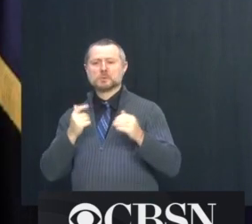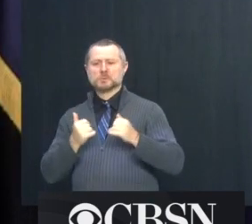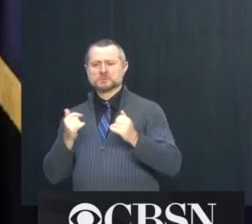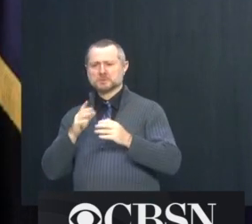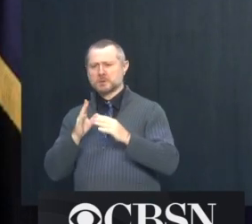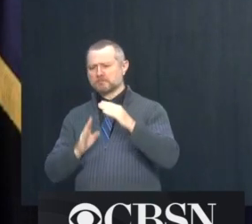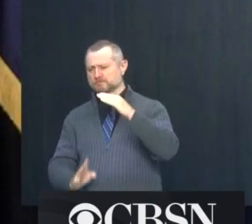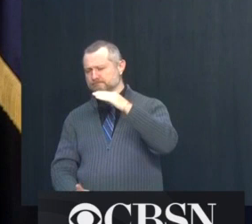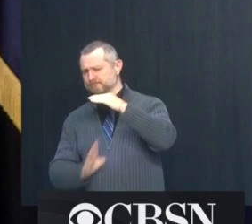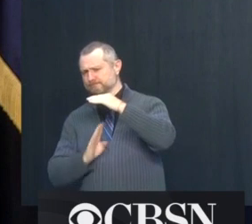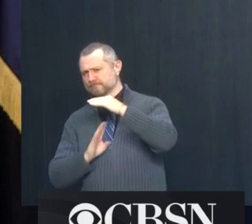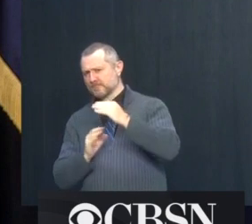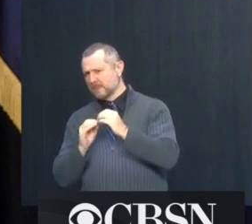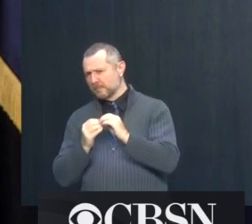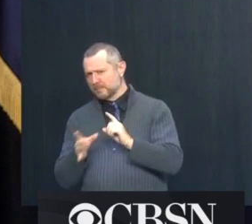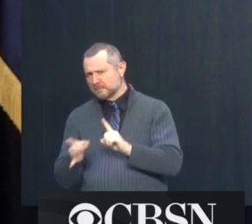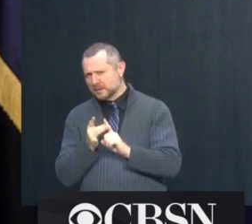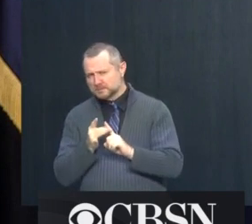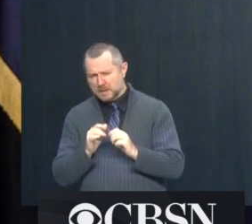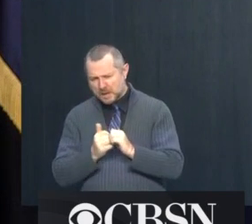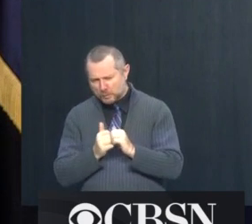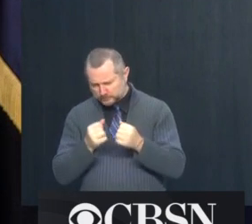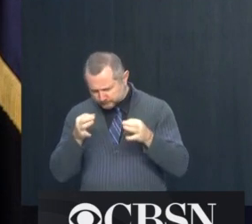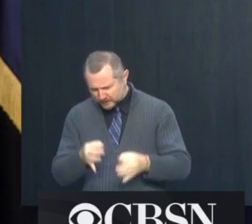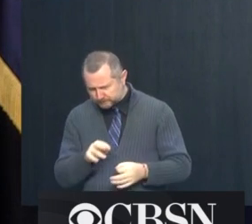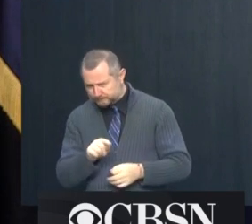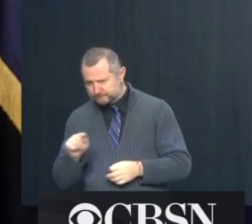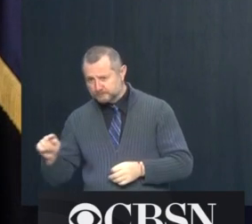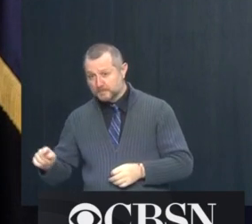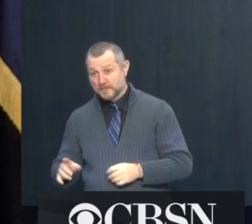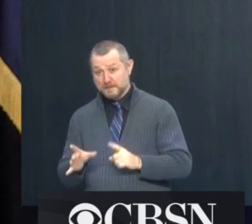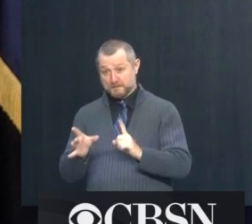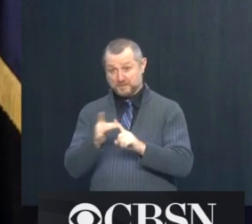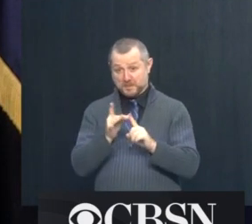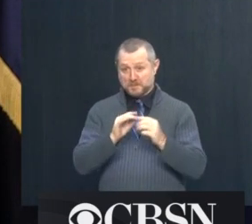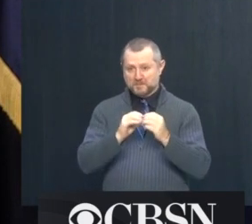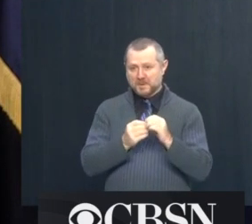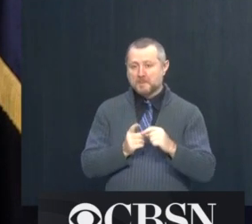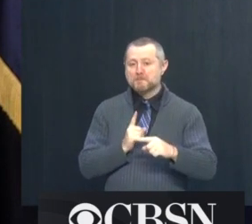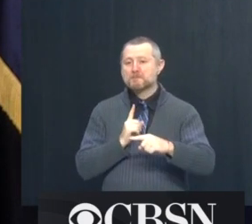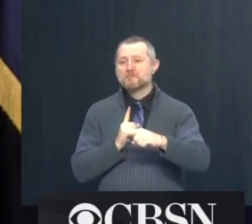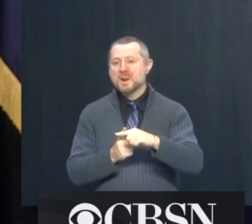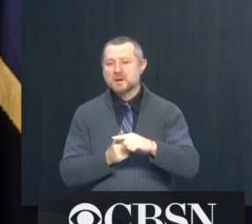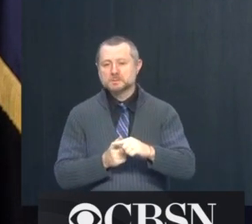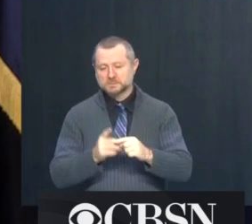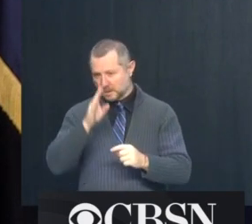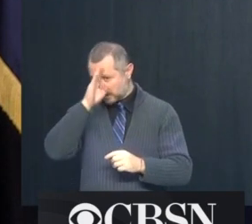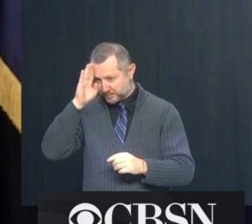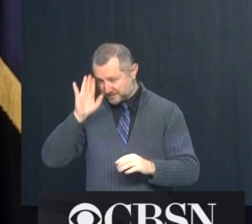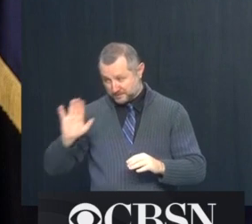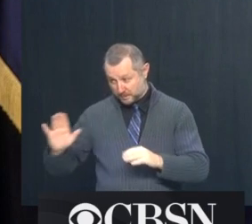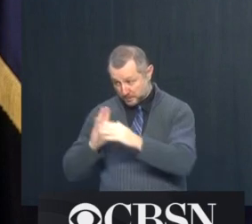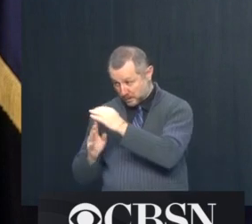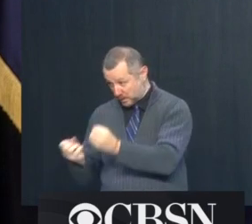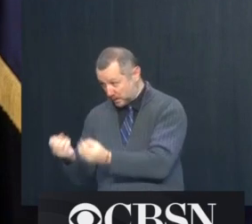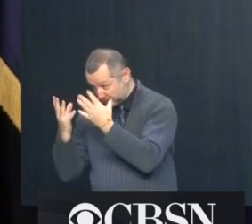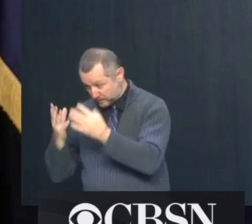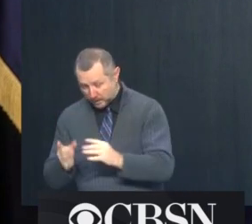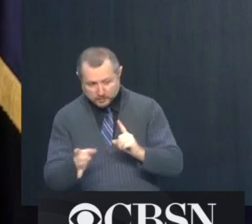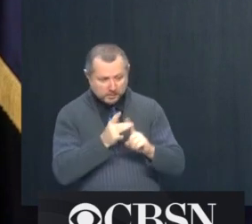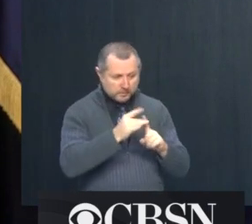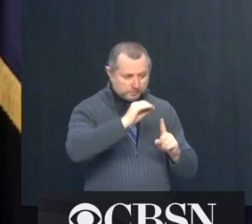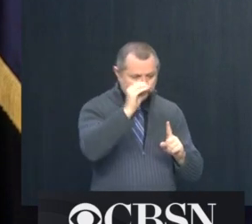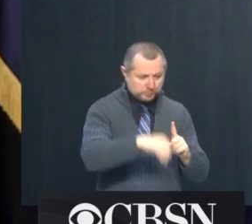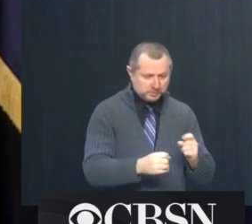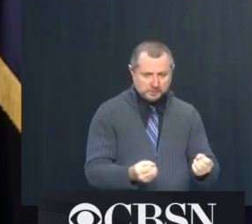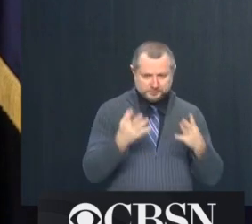we totally ignoring positivity No, rates? it's going to now? be in addition to the positivity rate. Those numbers we're going to set